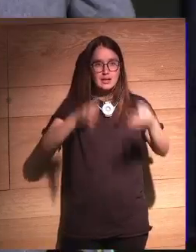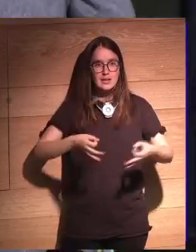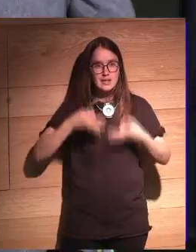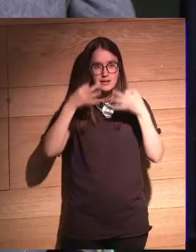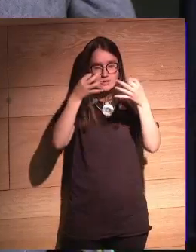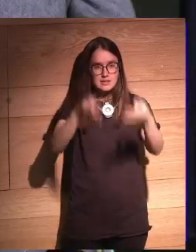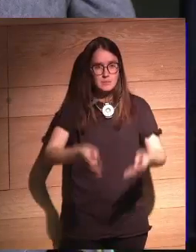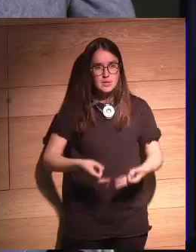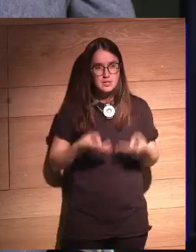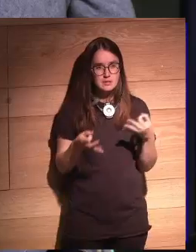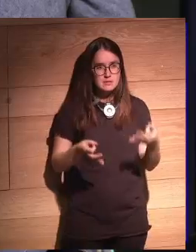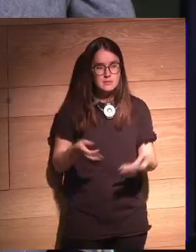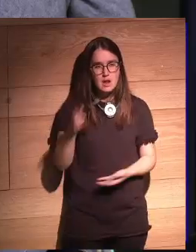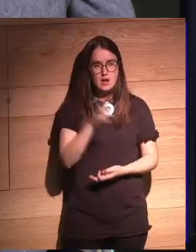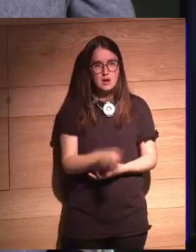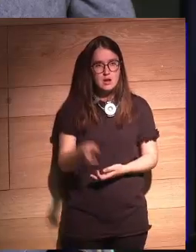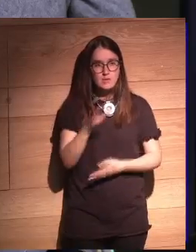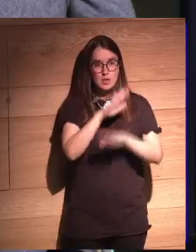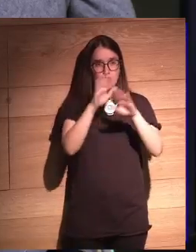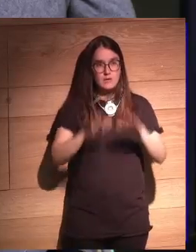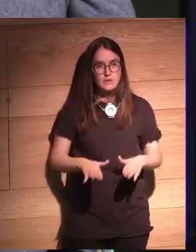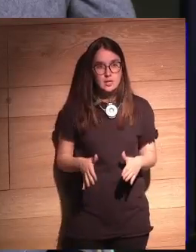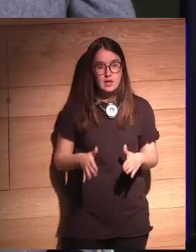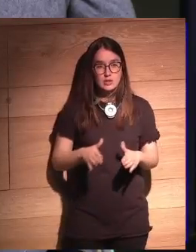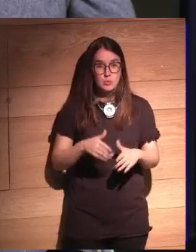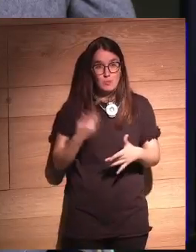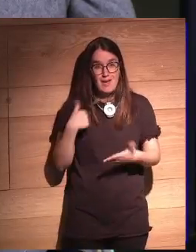despite these facts, the state needs to be there.